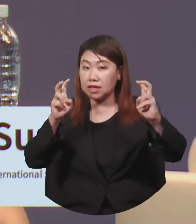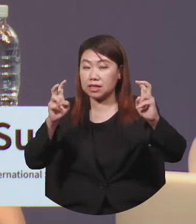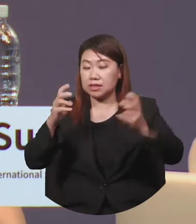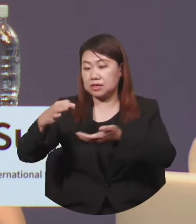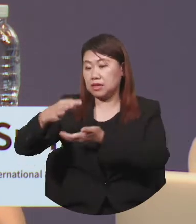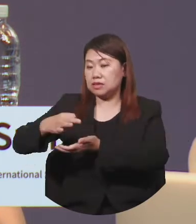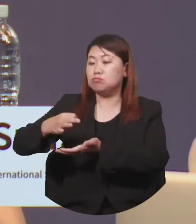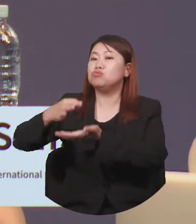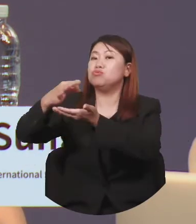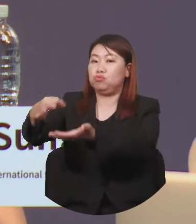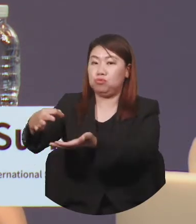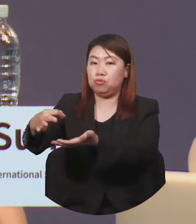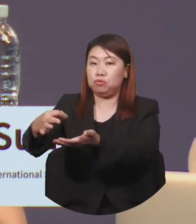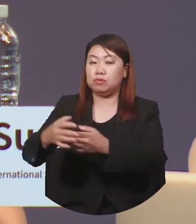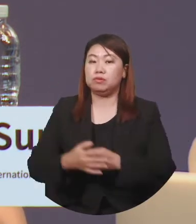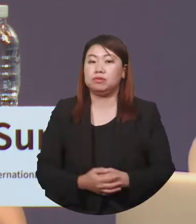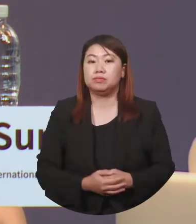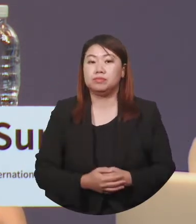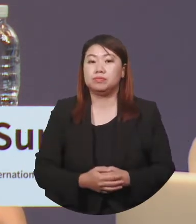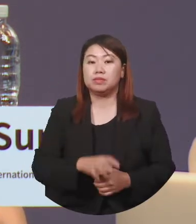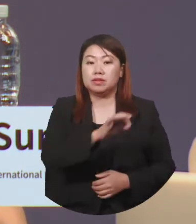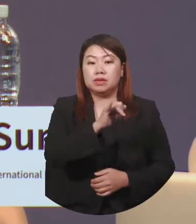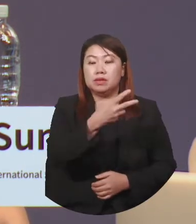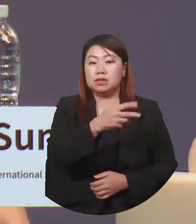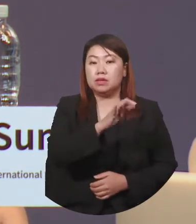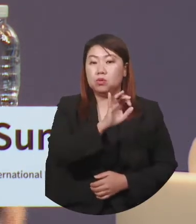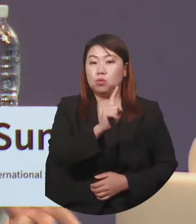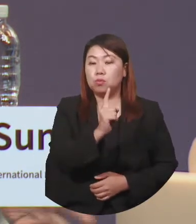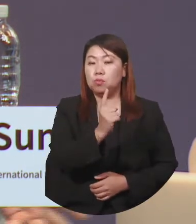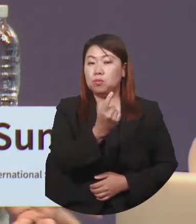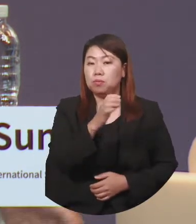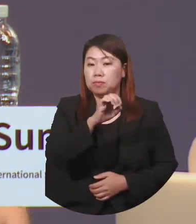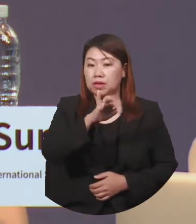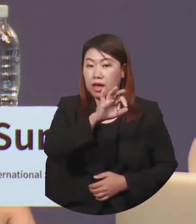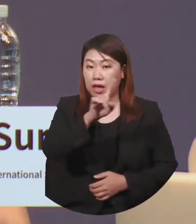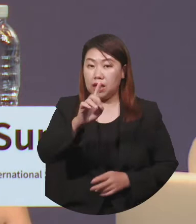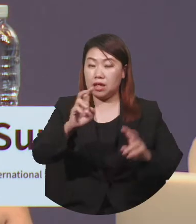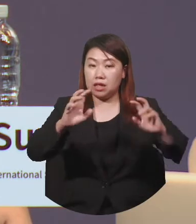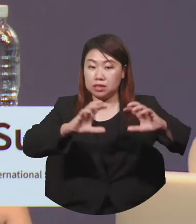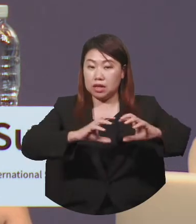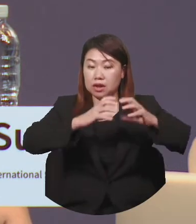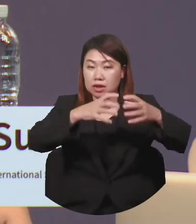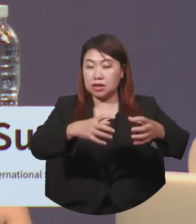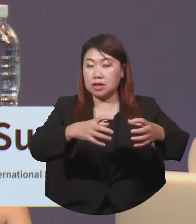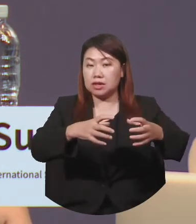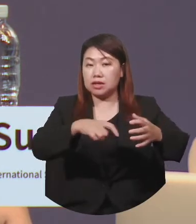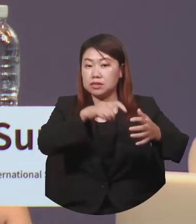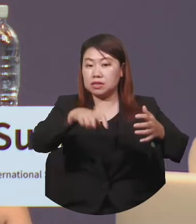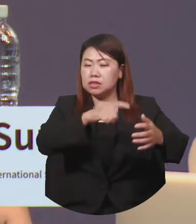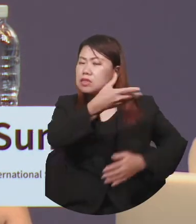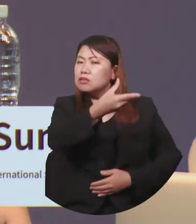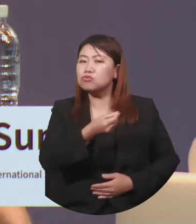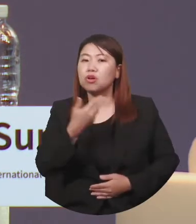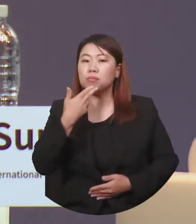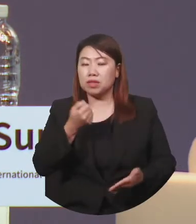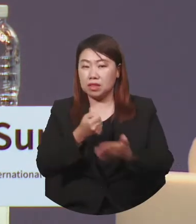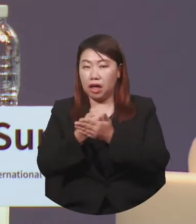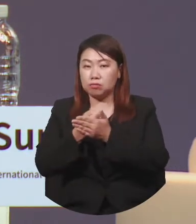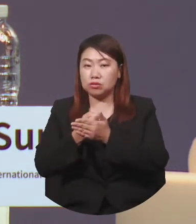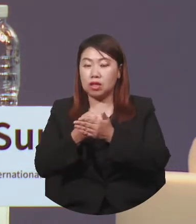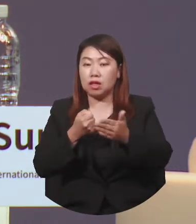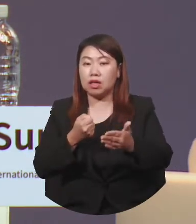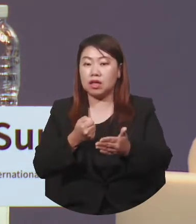sector financing to make things happen, to germinate these startups. This is a